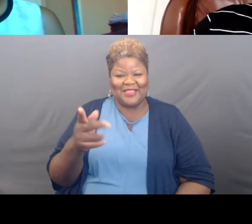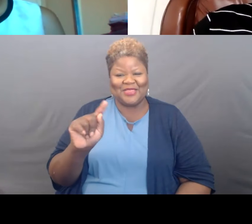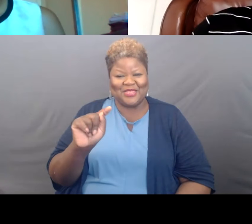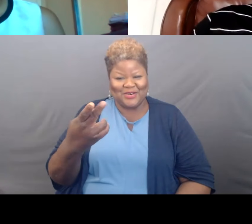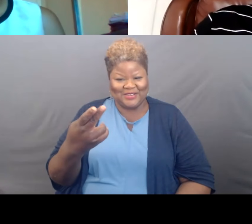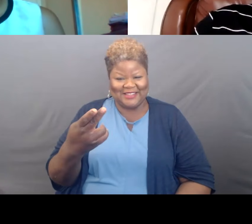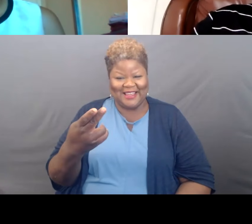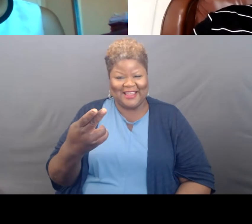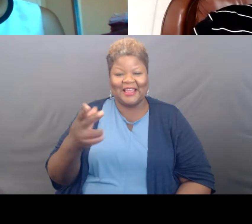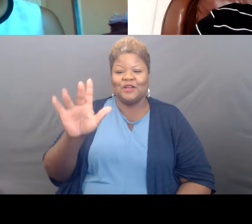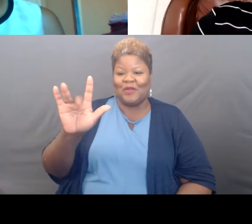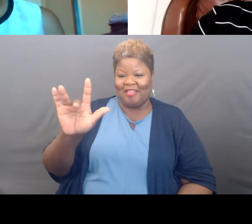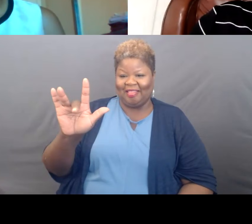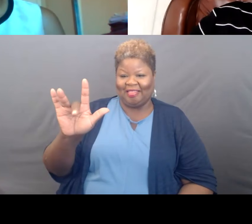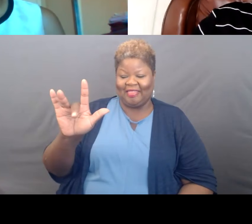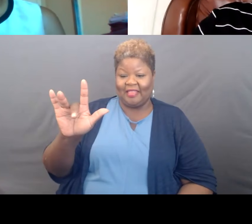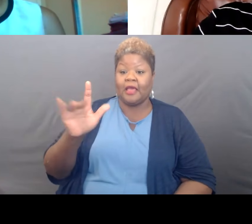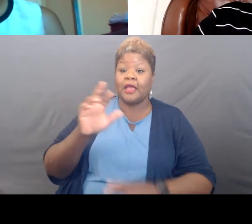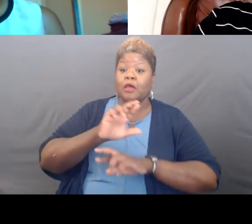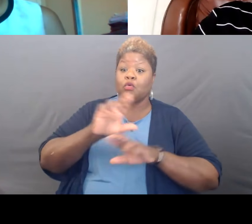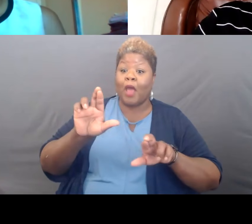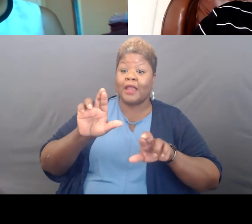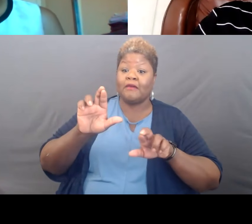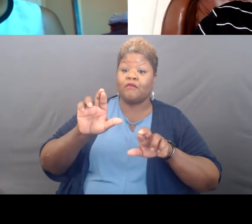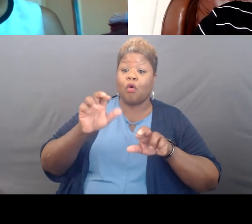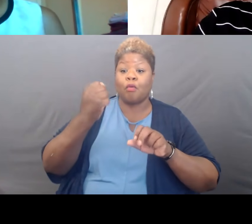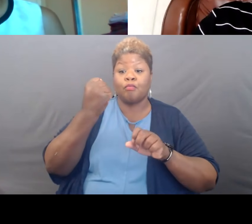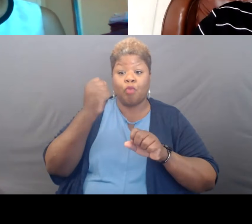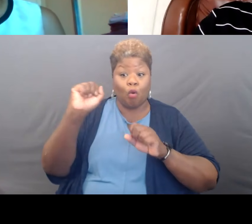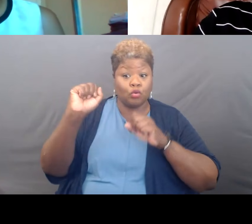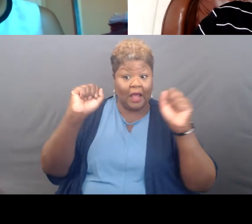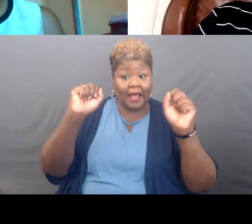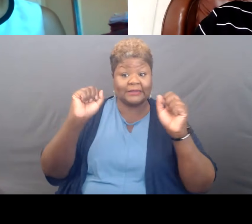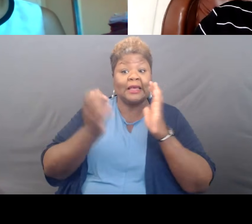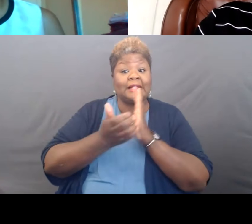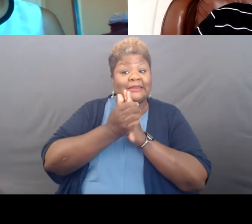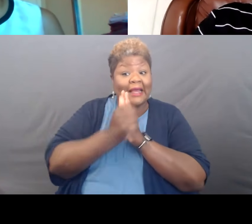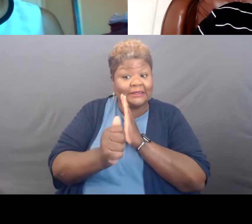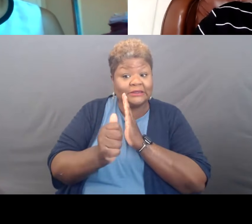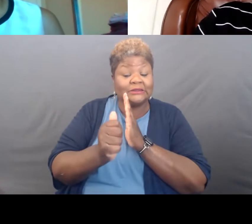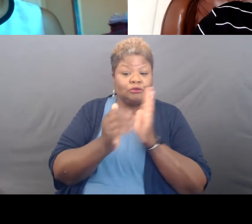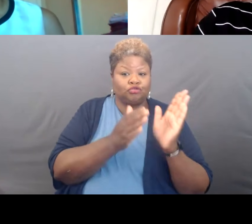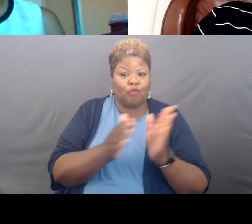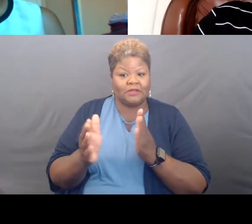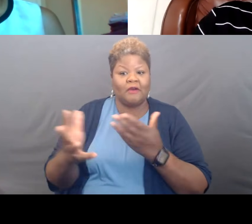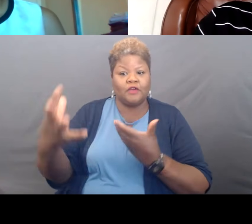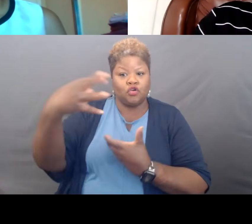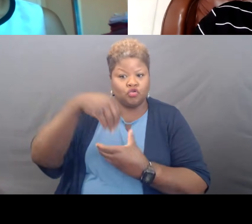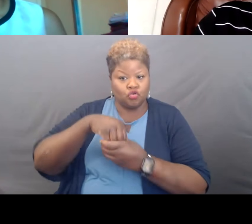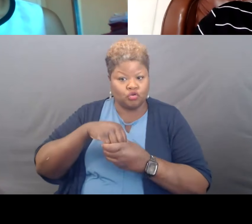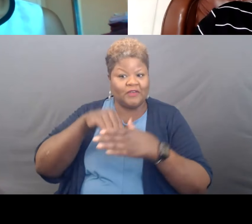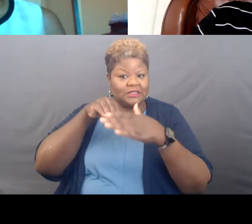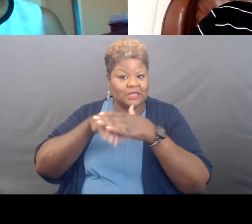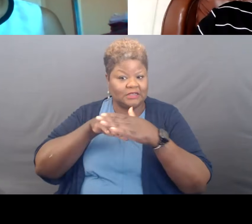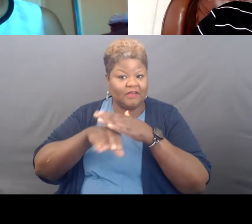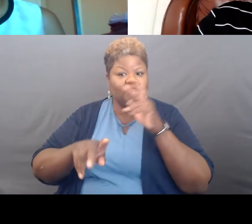25th. Ready to protest techniques and strategies for ensuring an inclusive environment and accessibility for people with